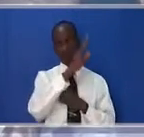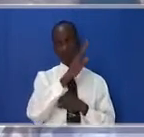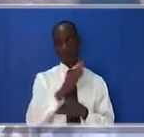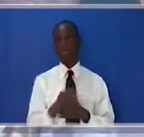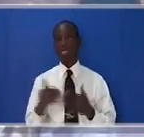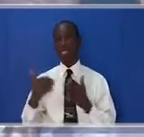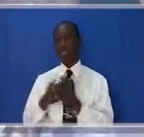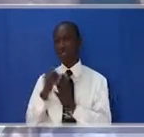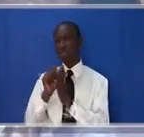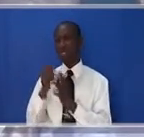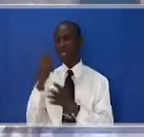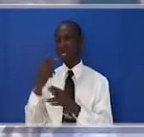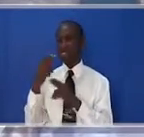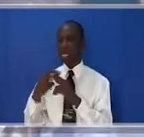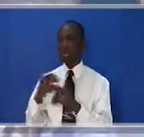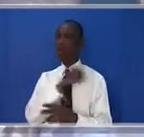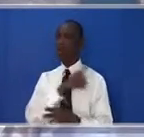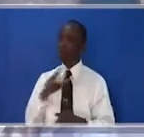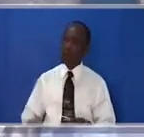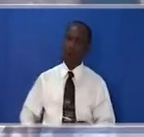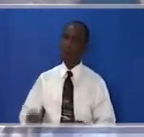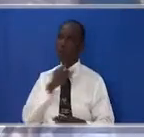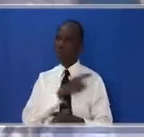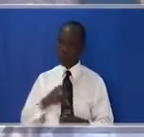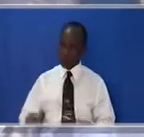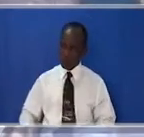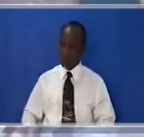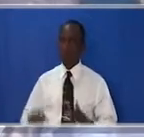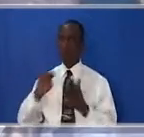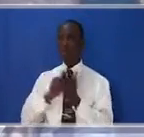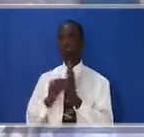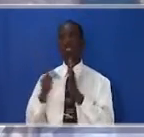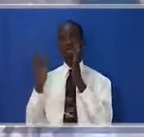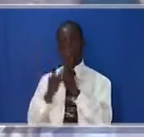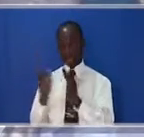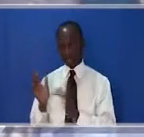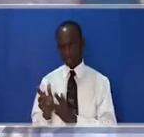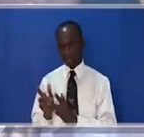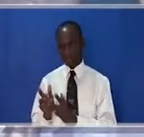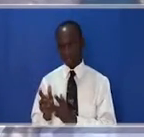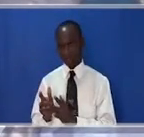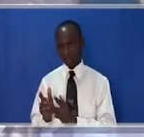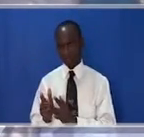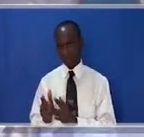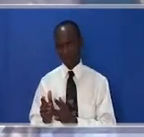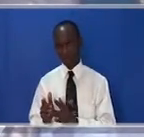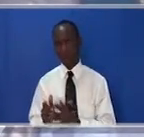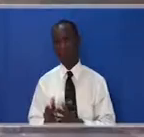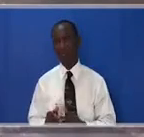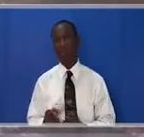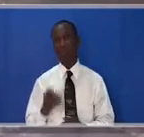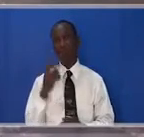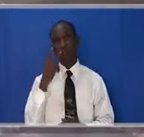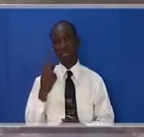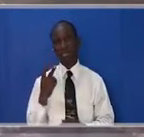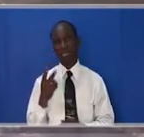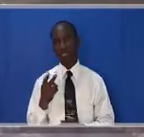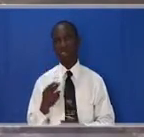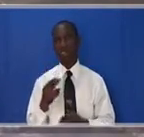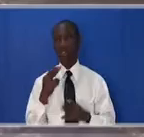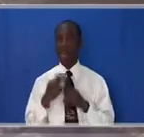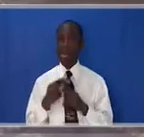etimie no chichemo aduasa ensia the text which shows that the title and